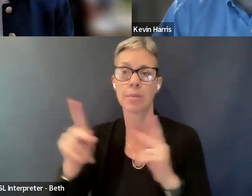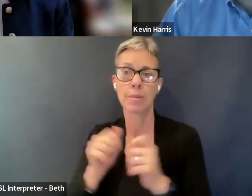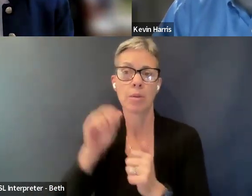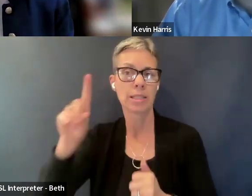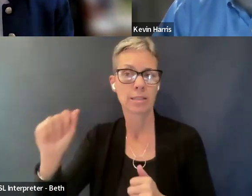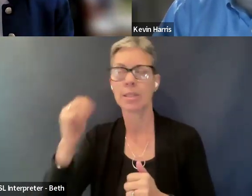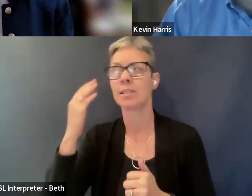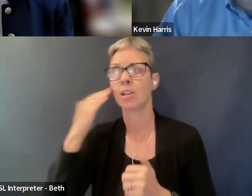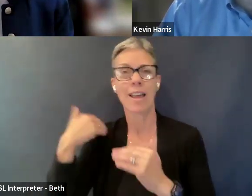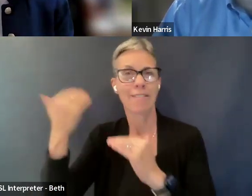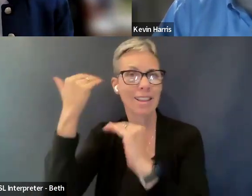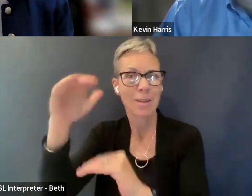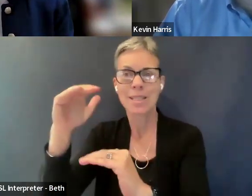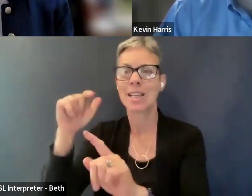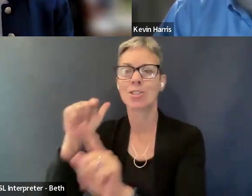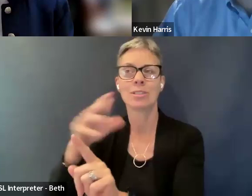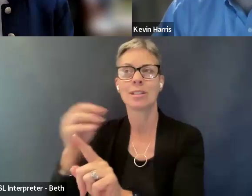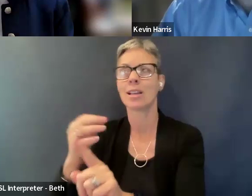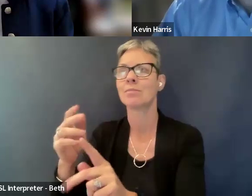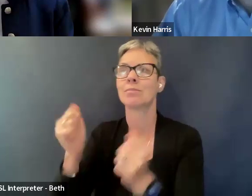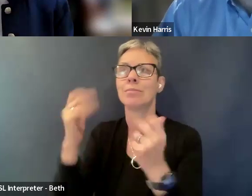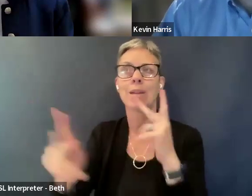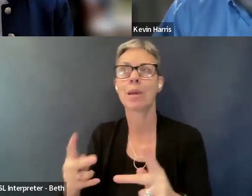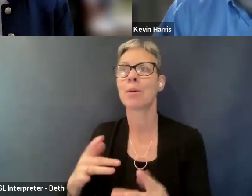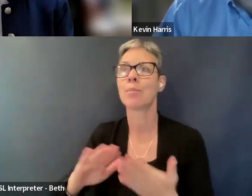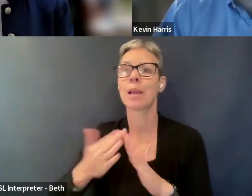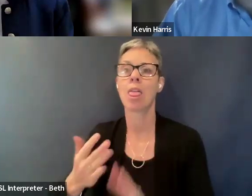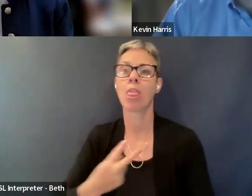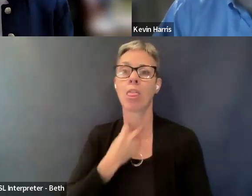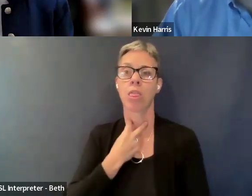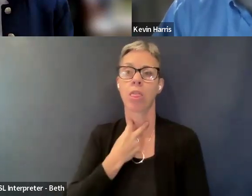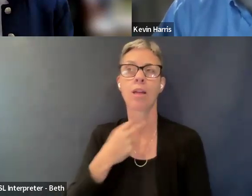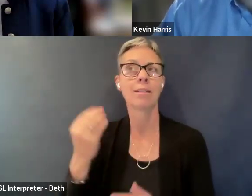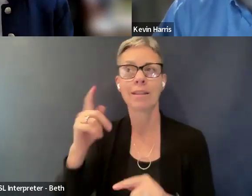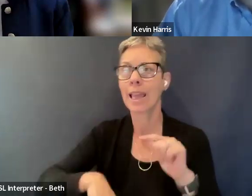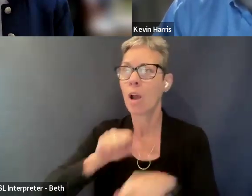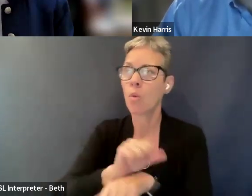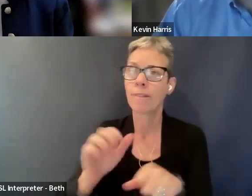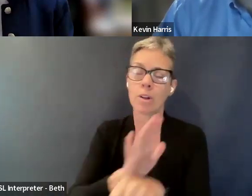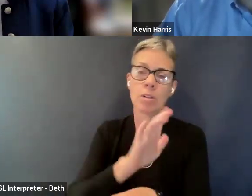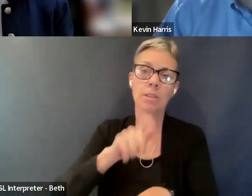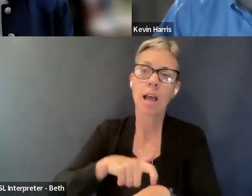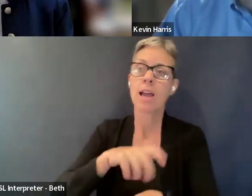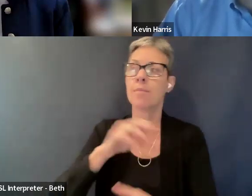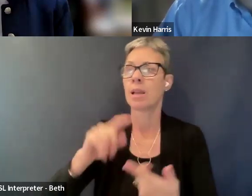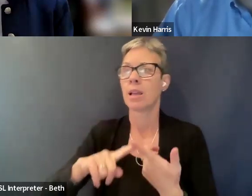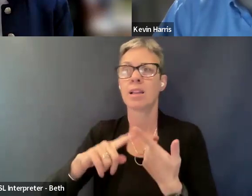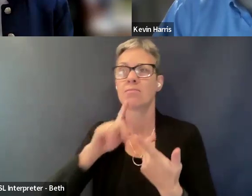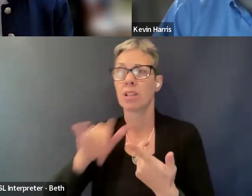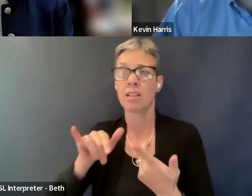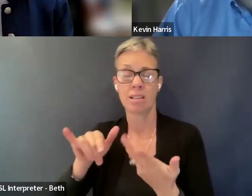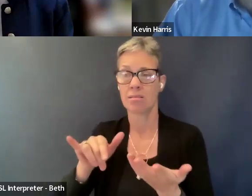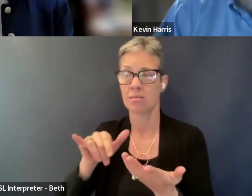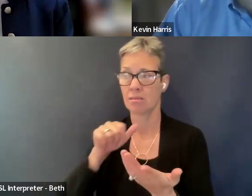These limitations trap folks in poverty, limit their ability to work full-time, and even discourage them from getting married or